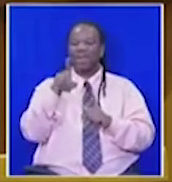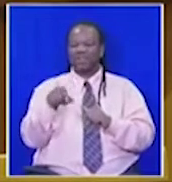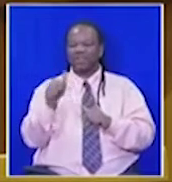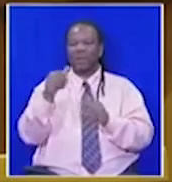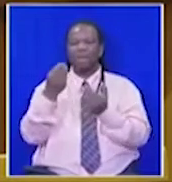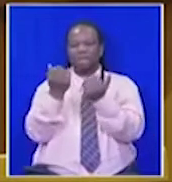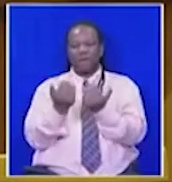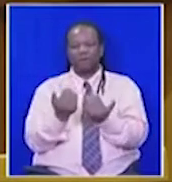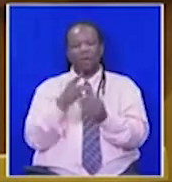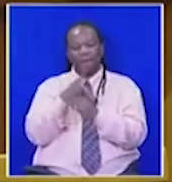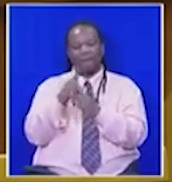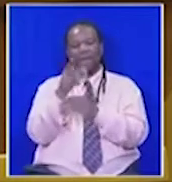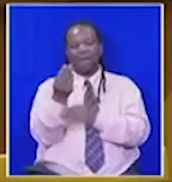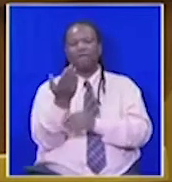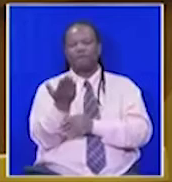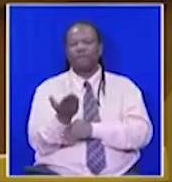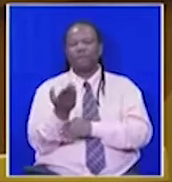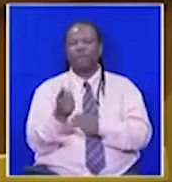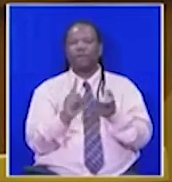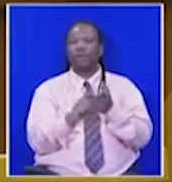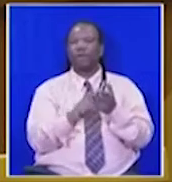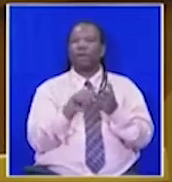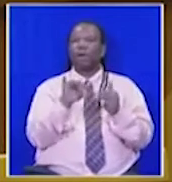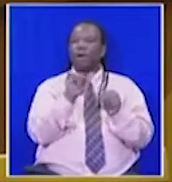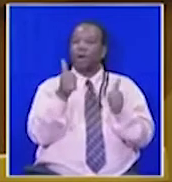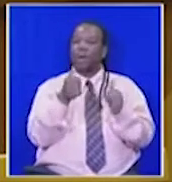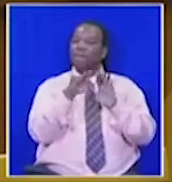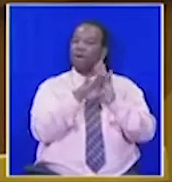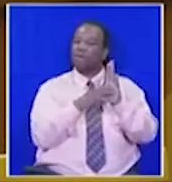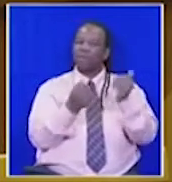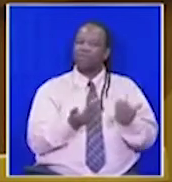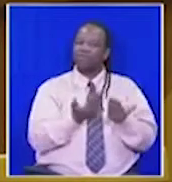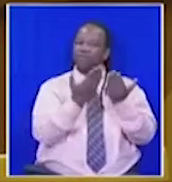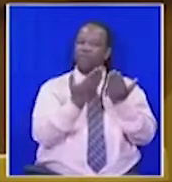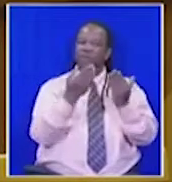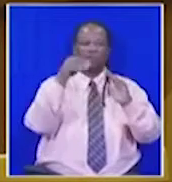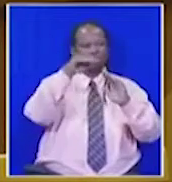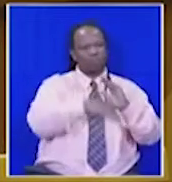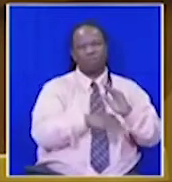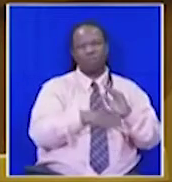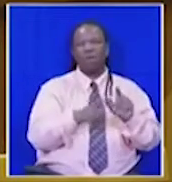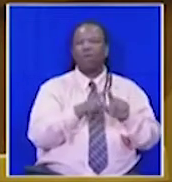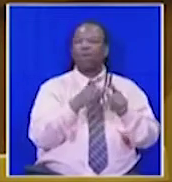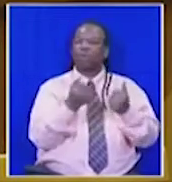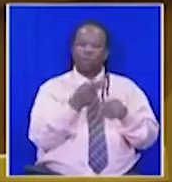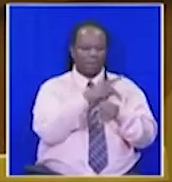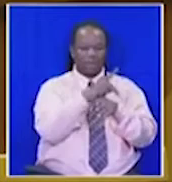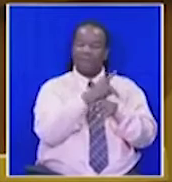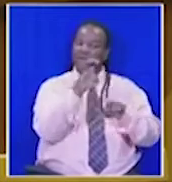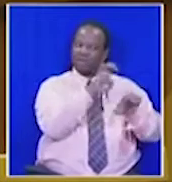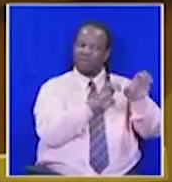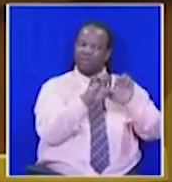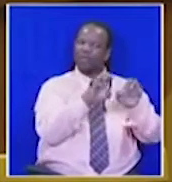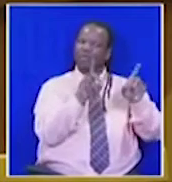put forward in that regard. Close down underperforming programs. This is work we're doing with the Monitoring, Planning and Evaluation